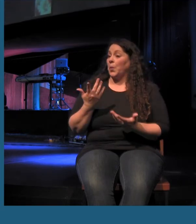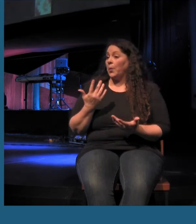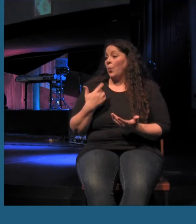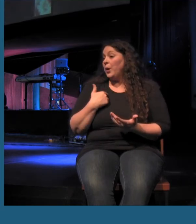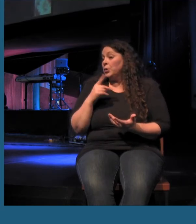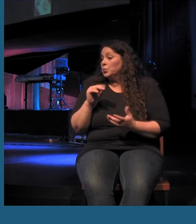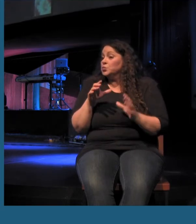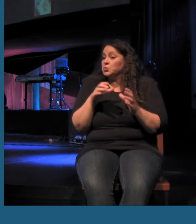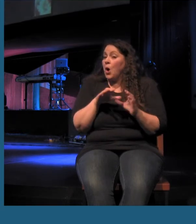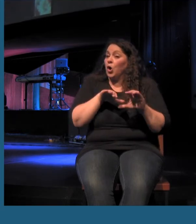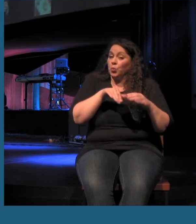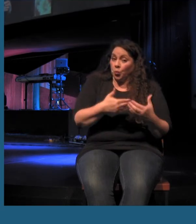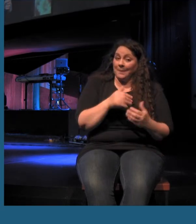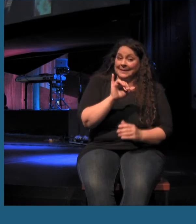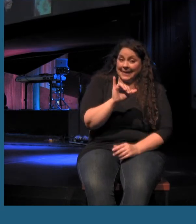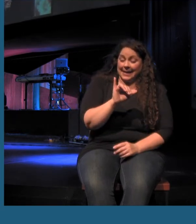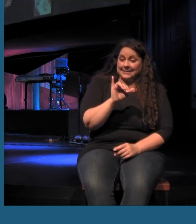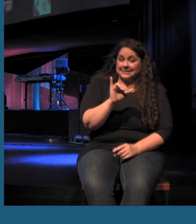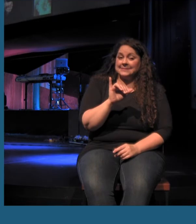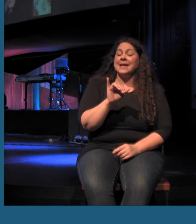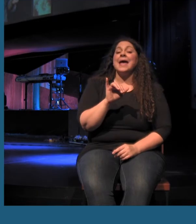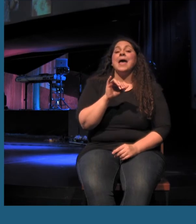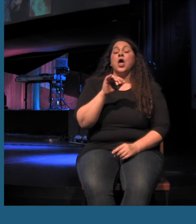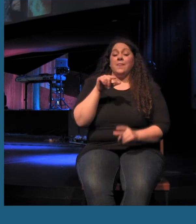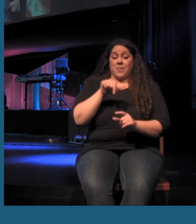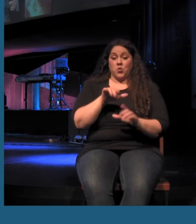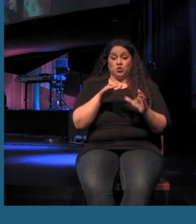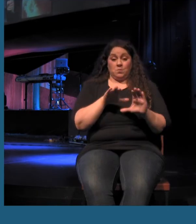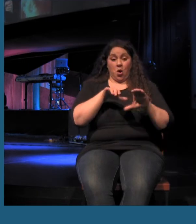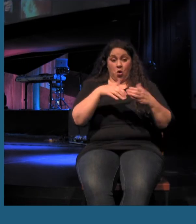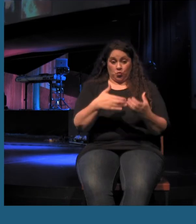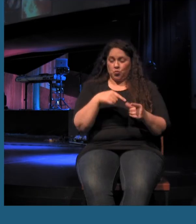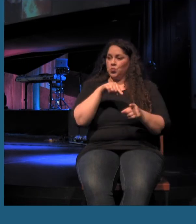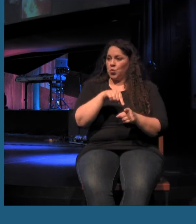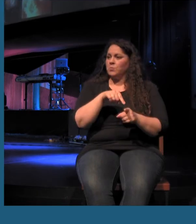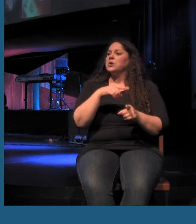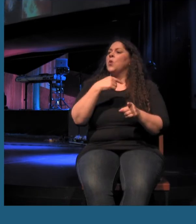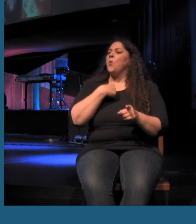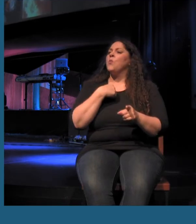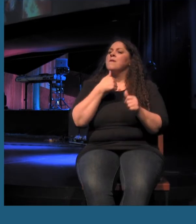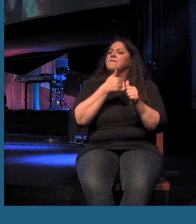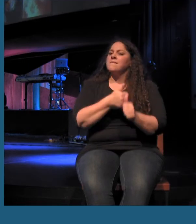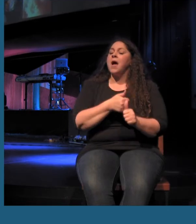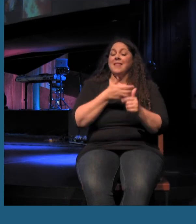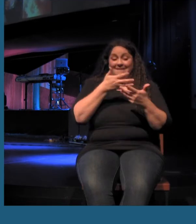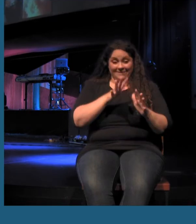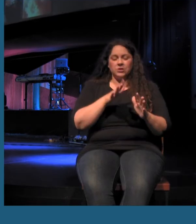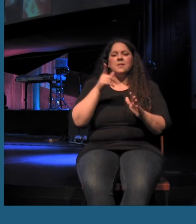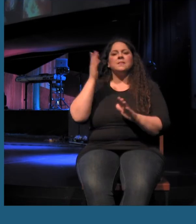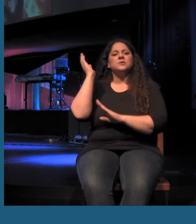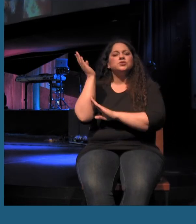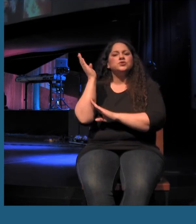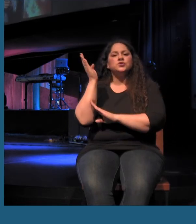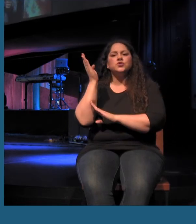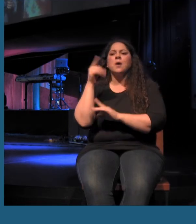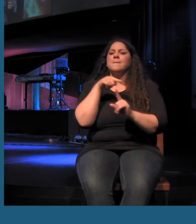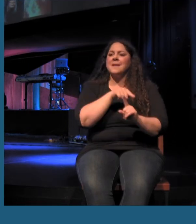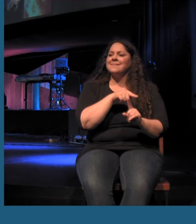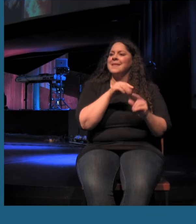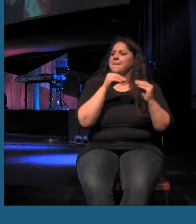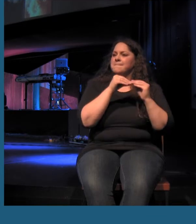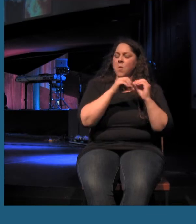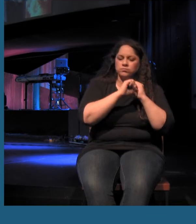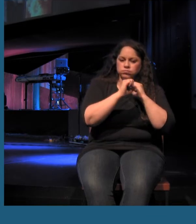here. Why do we do sermon-based groups? You want to know why? We do sermon-based